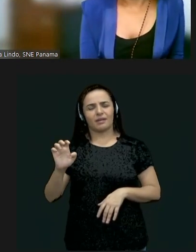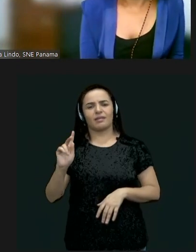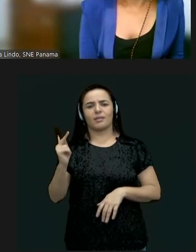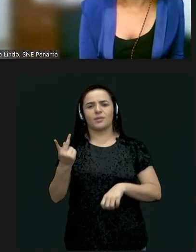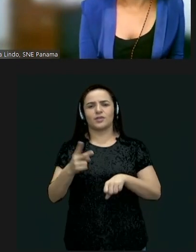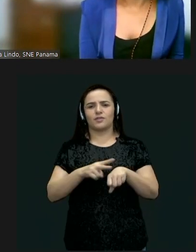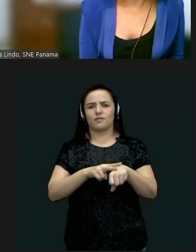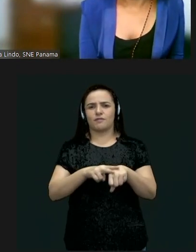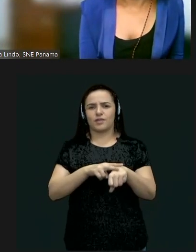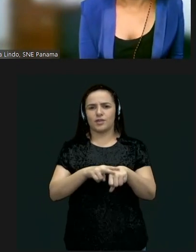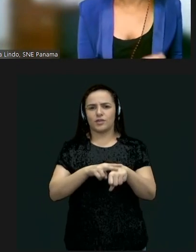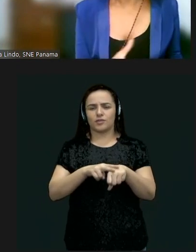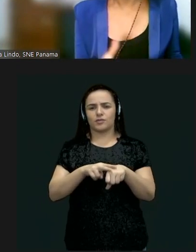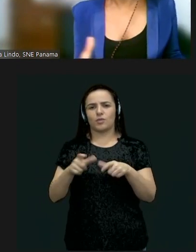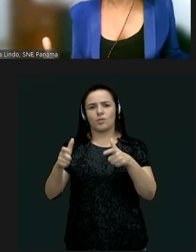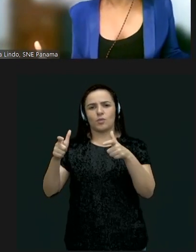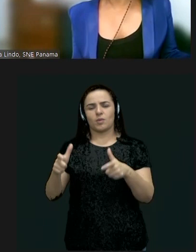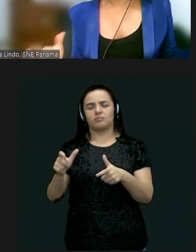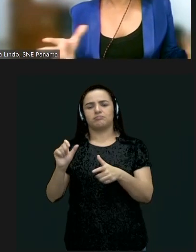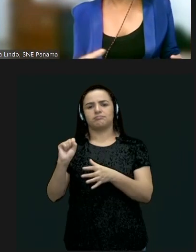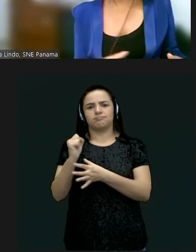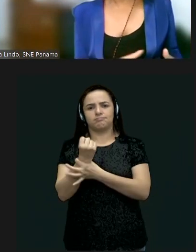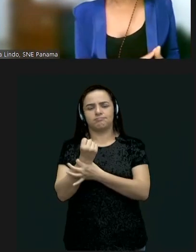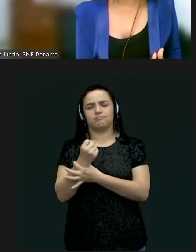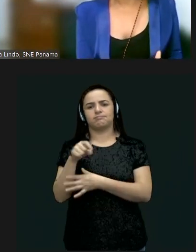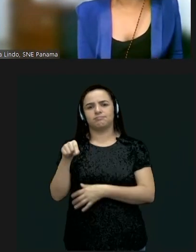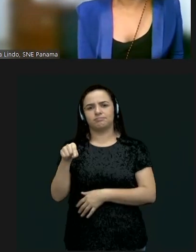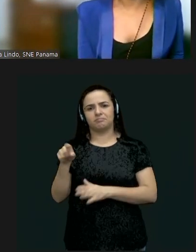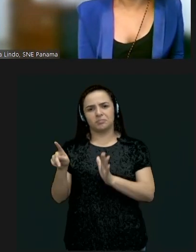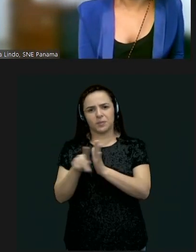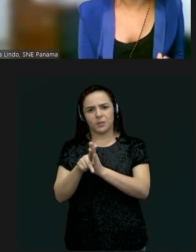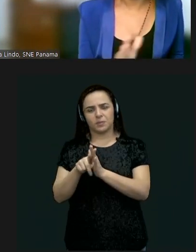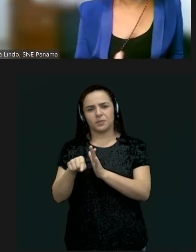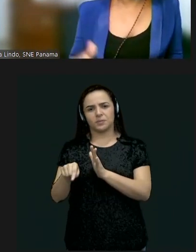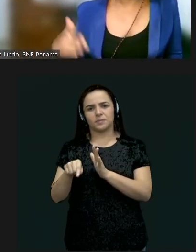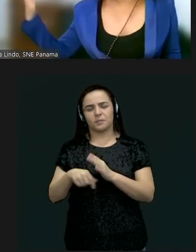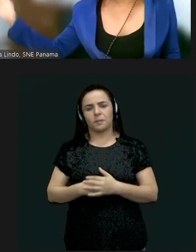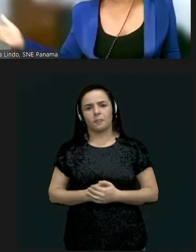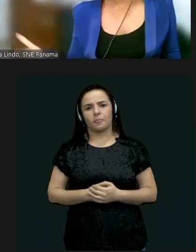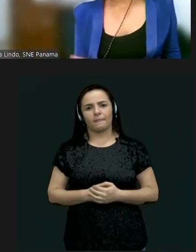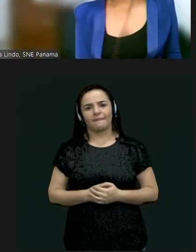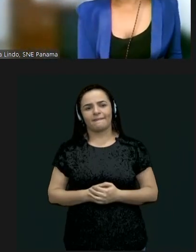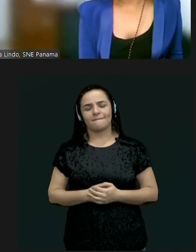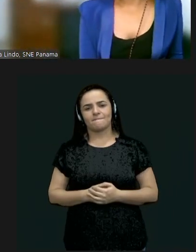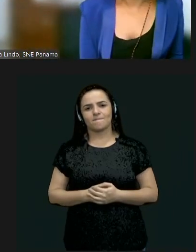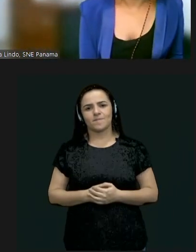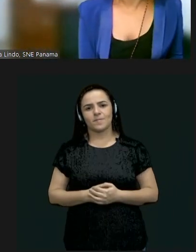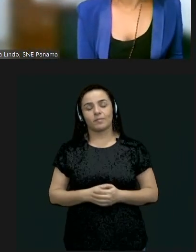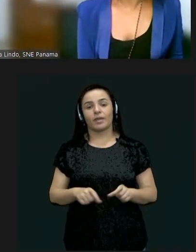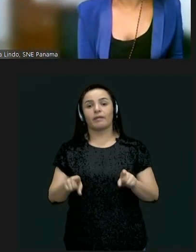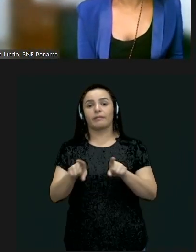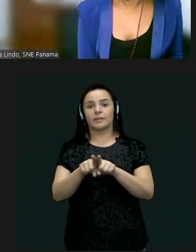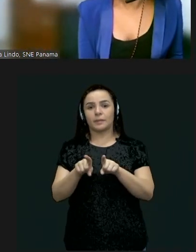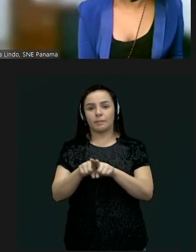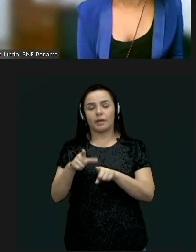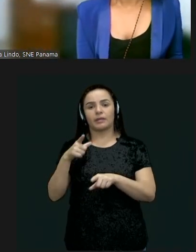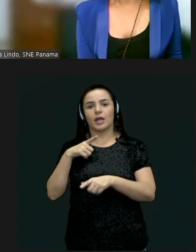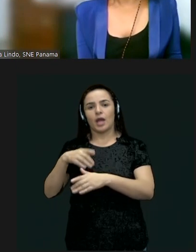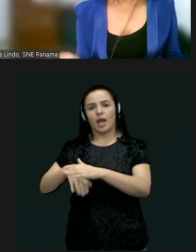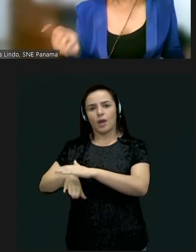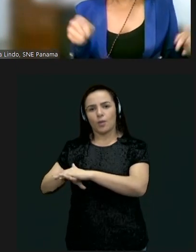to assure a space where this type of carrier can be not only a storage